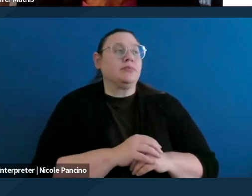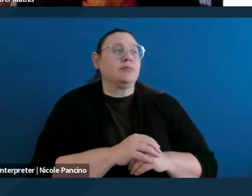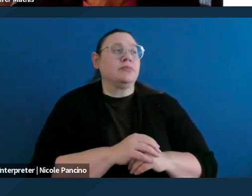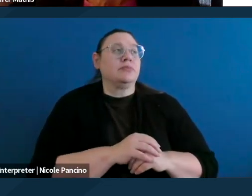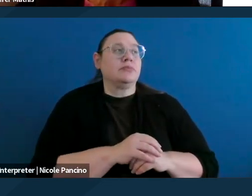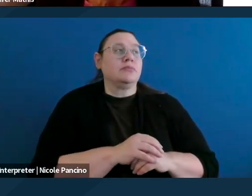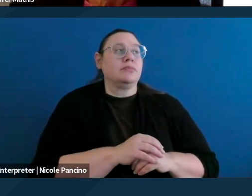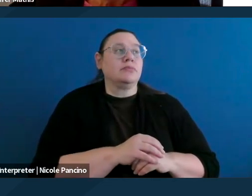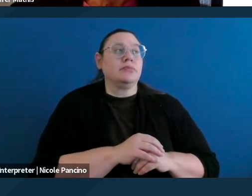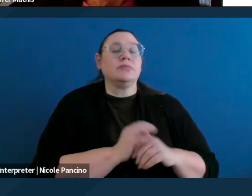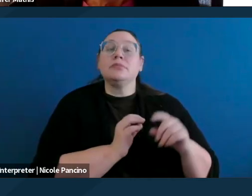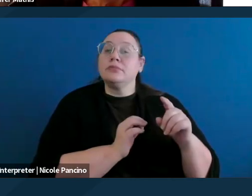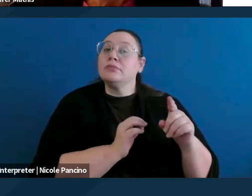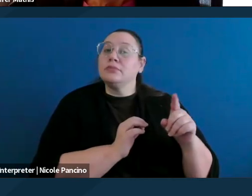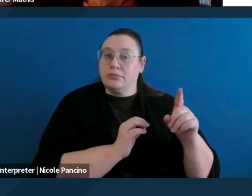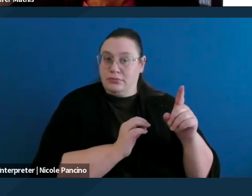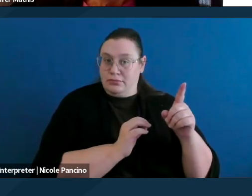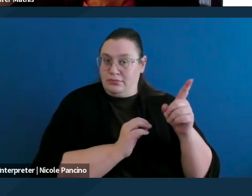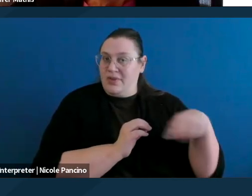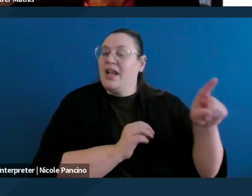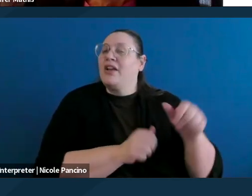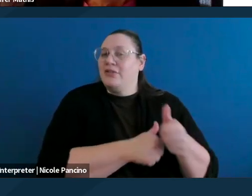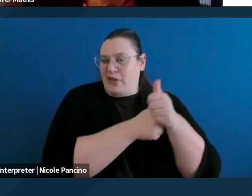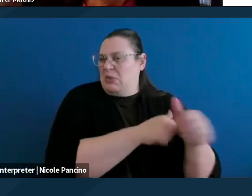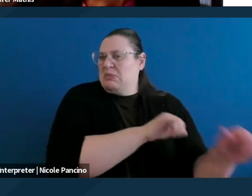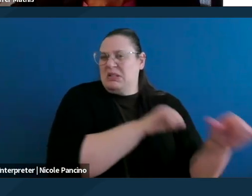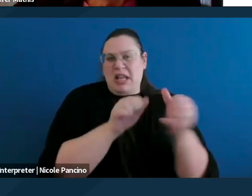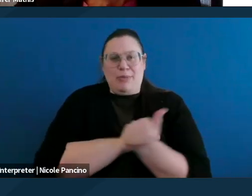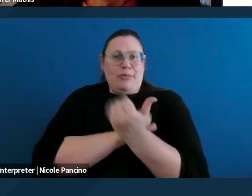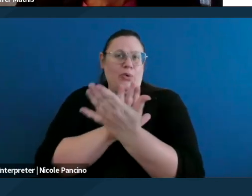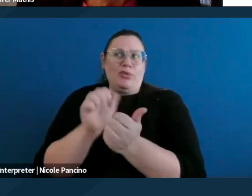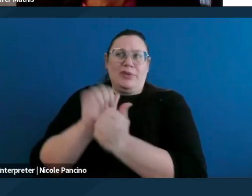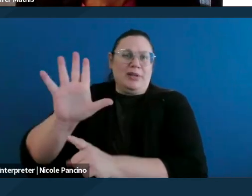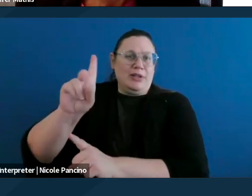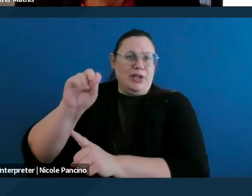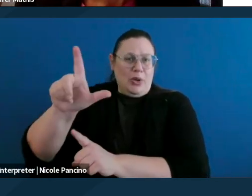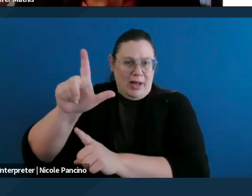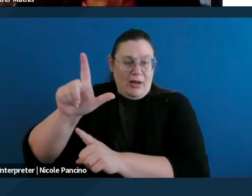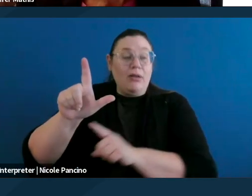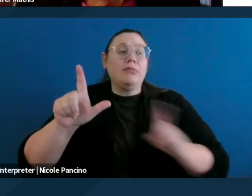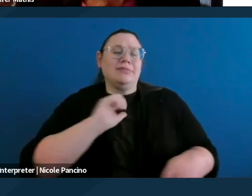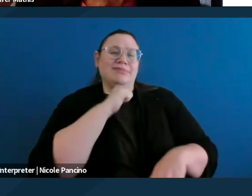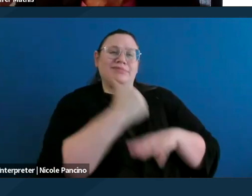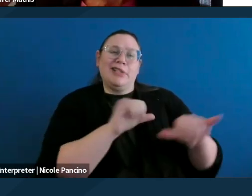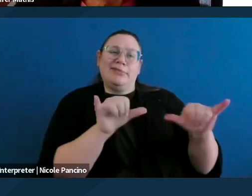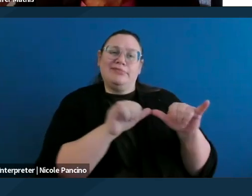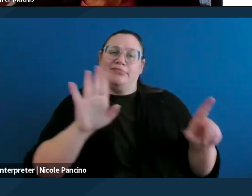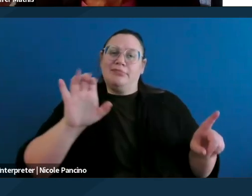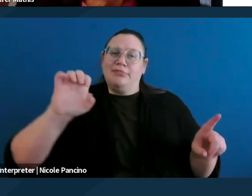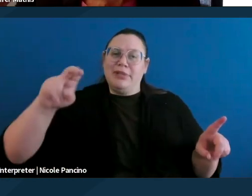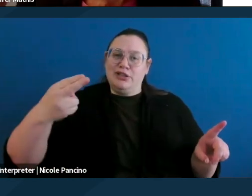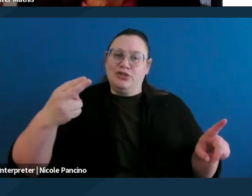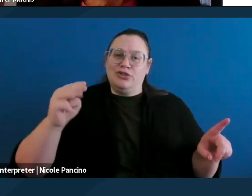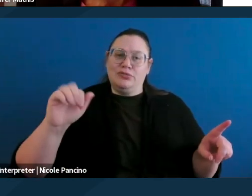actually they followed the approach of the Department of Labor in setting a benchmark. So